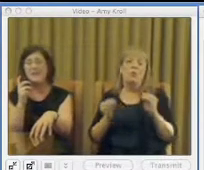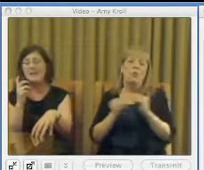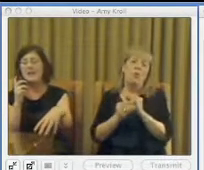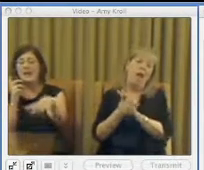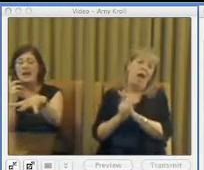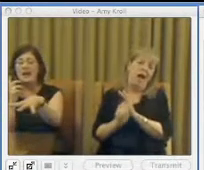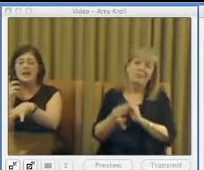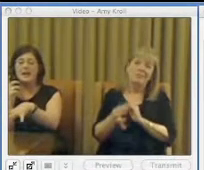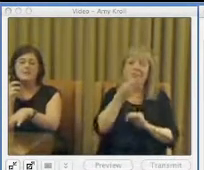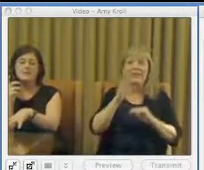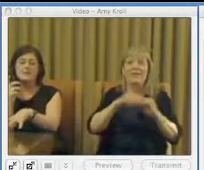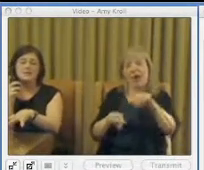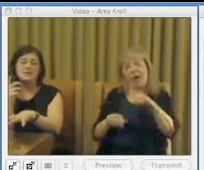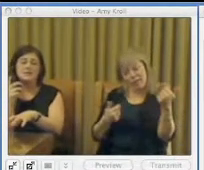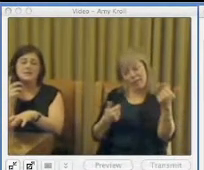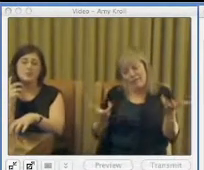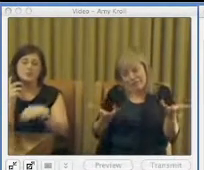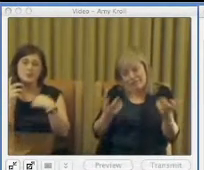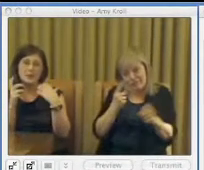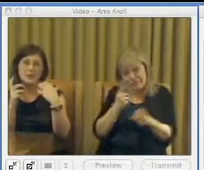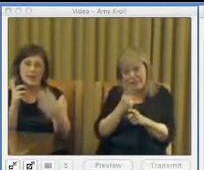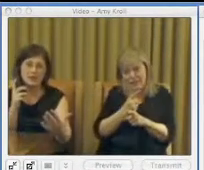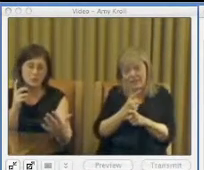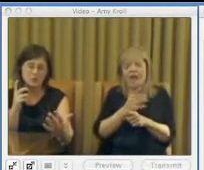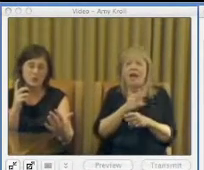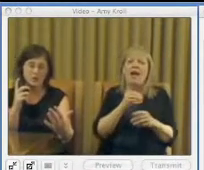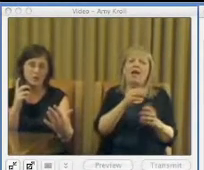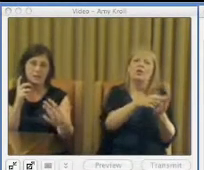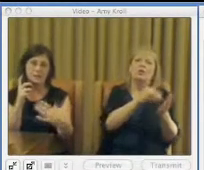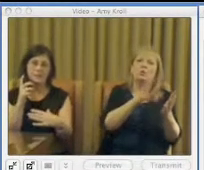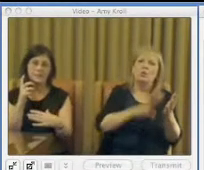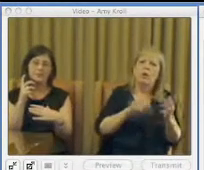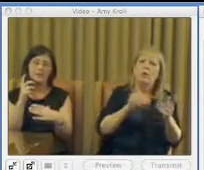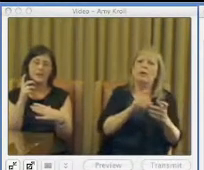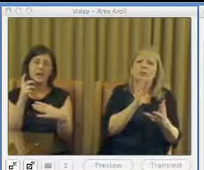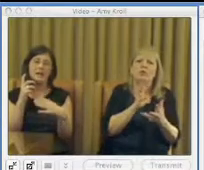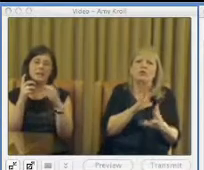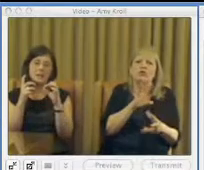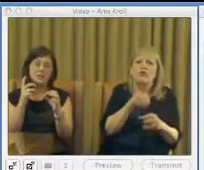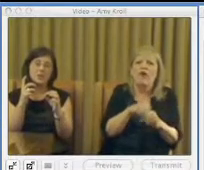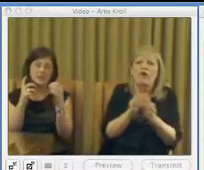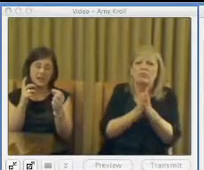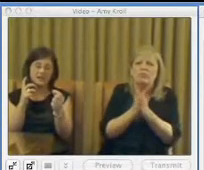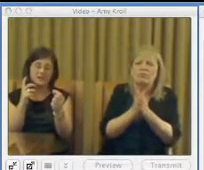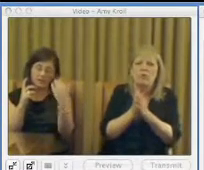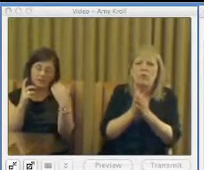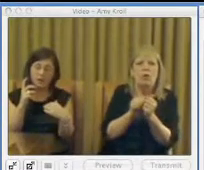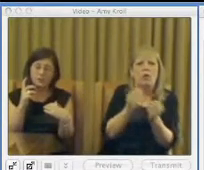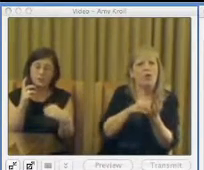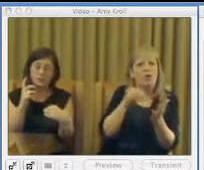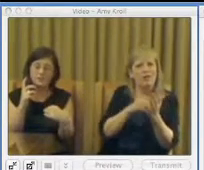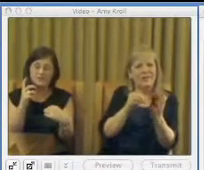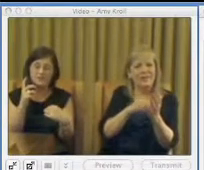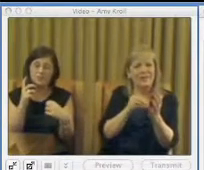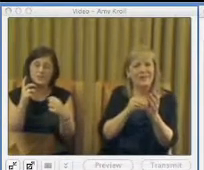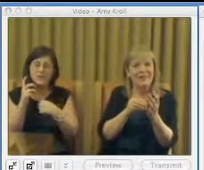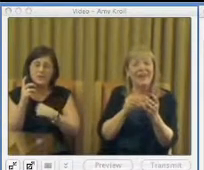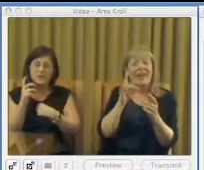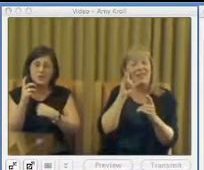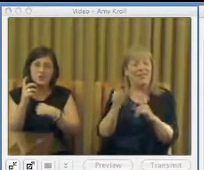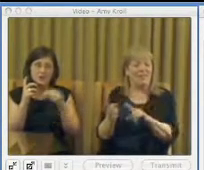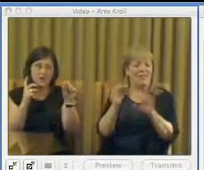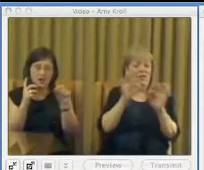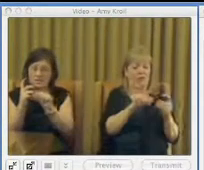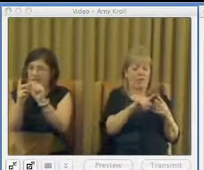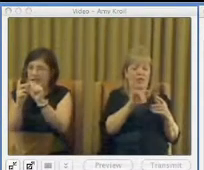others, yeah? And students need to engage with their learning. And sometimes, again, going